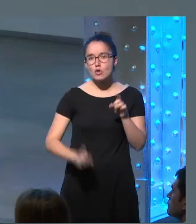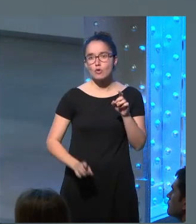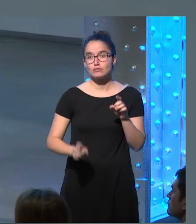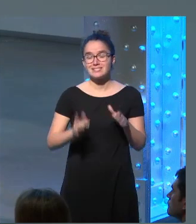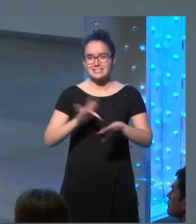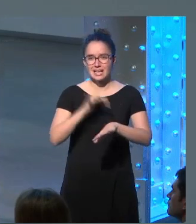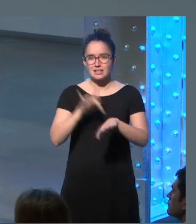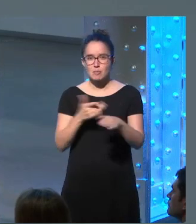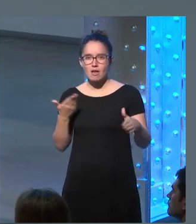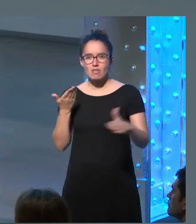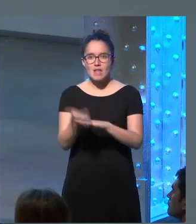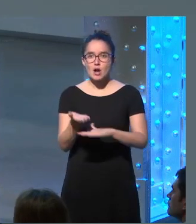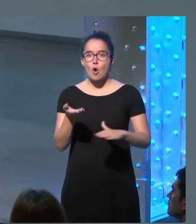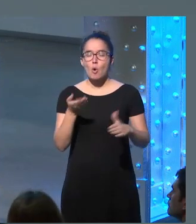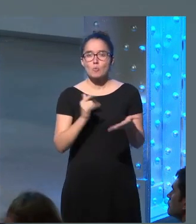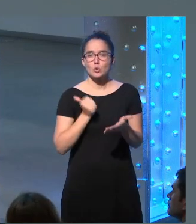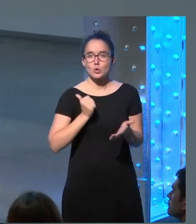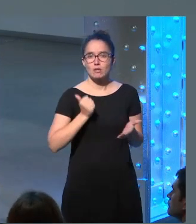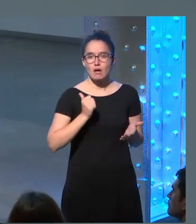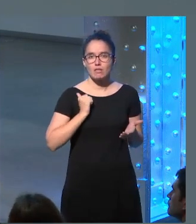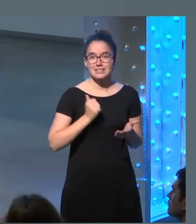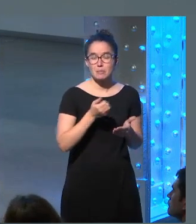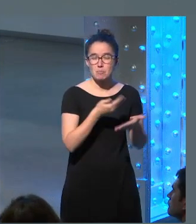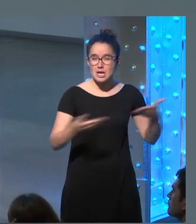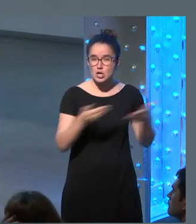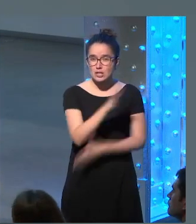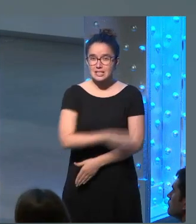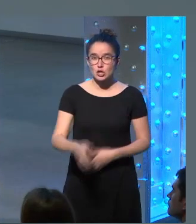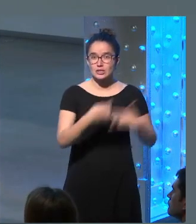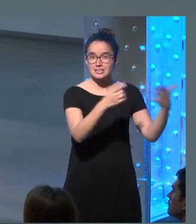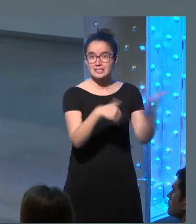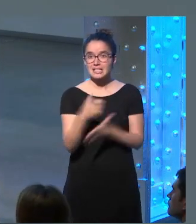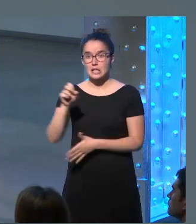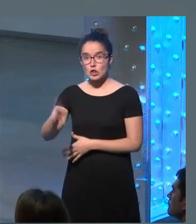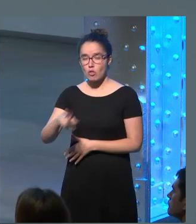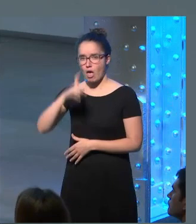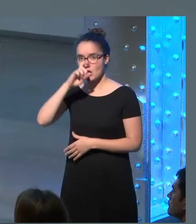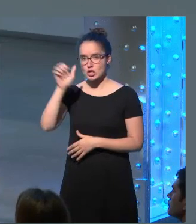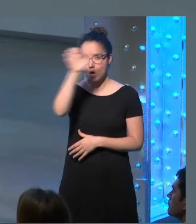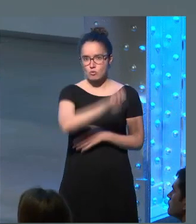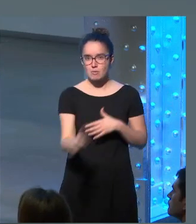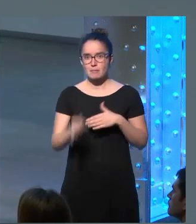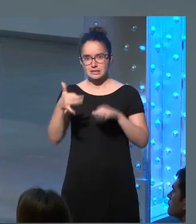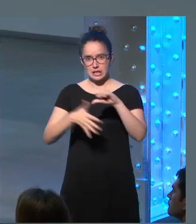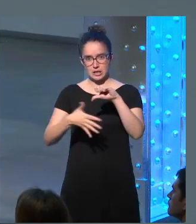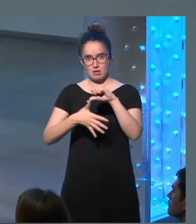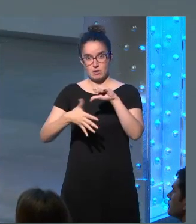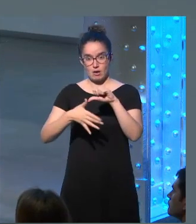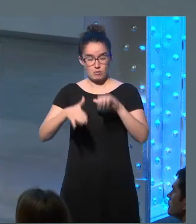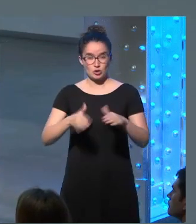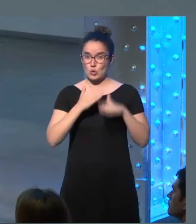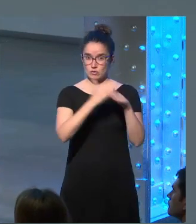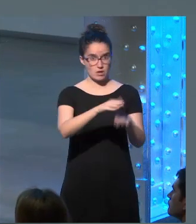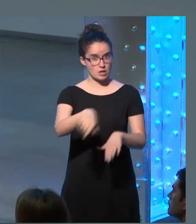digital education project together with La Caixa for children from 6 to 12 years. But